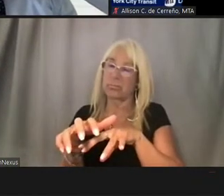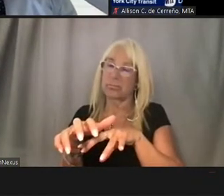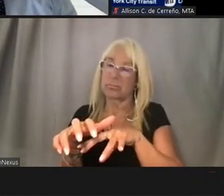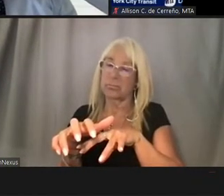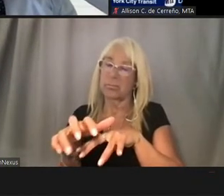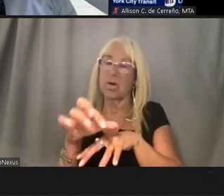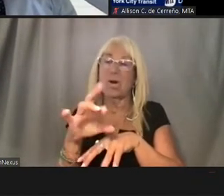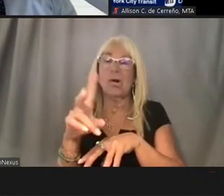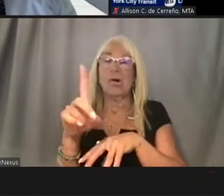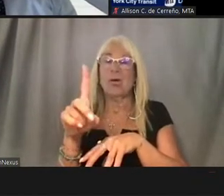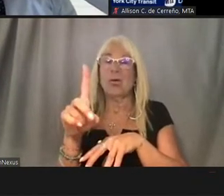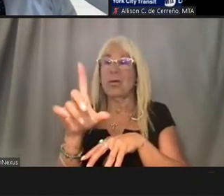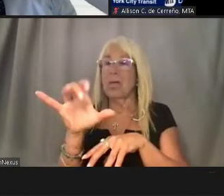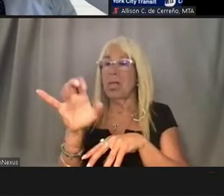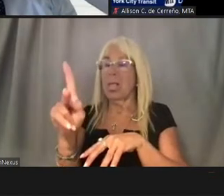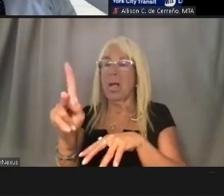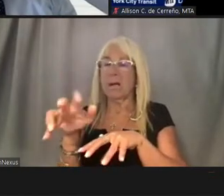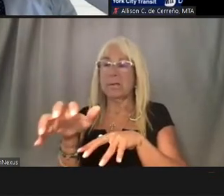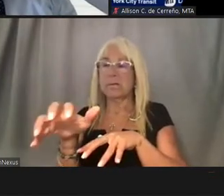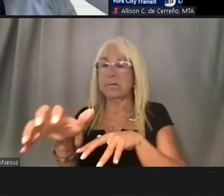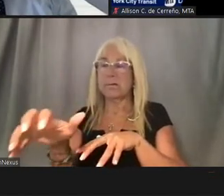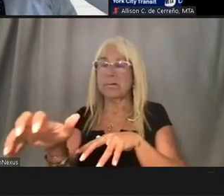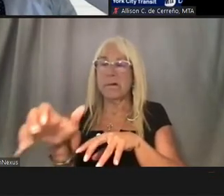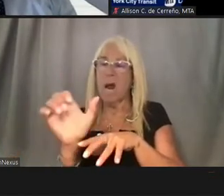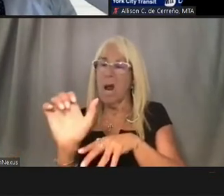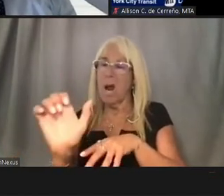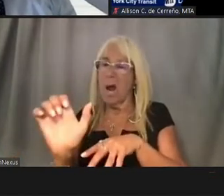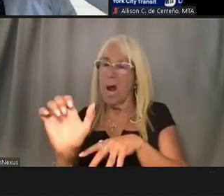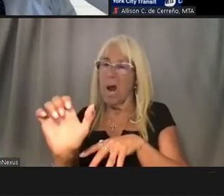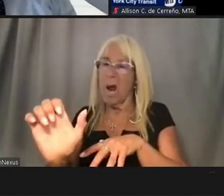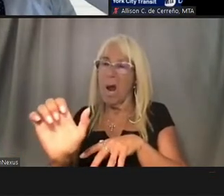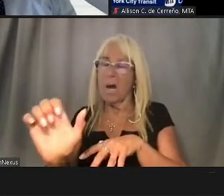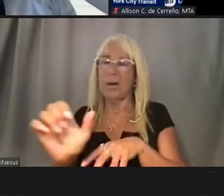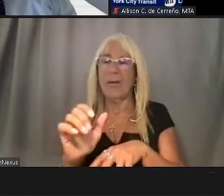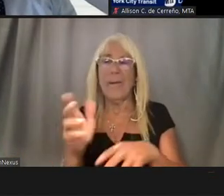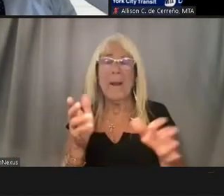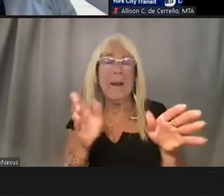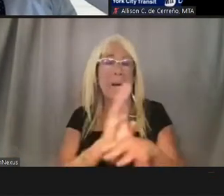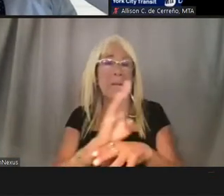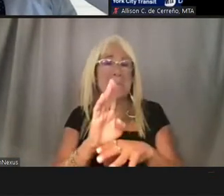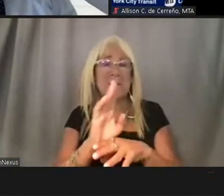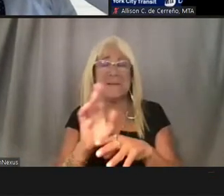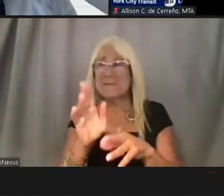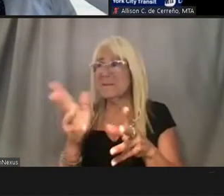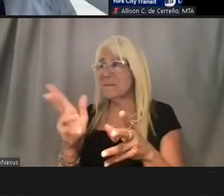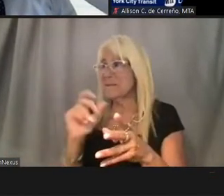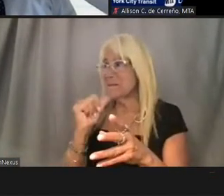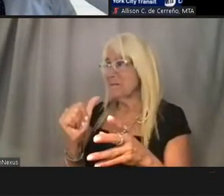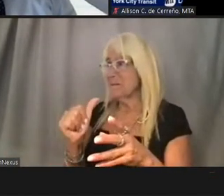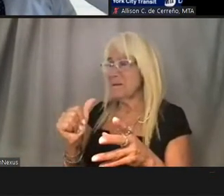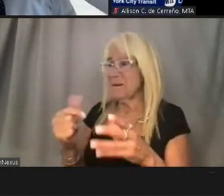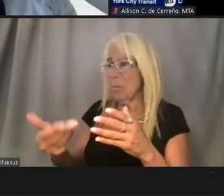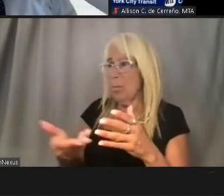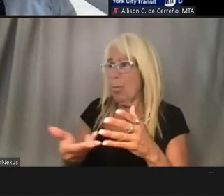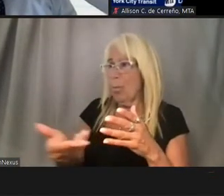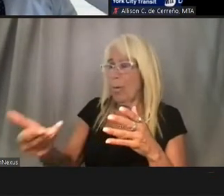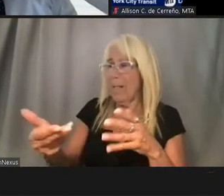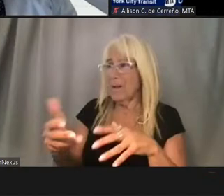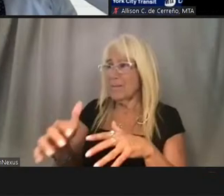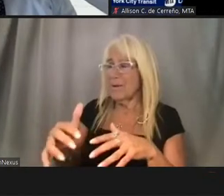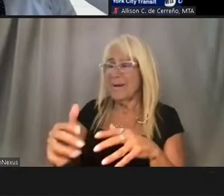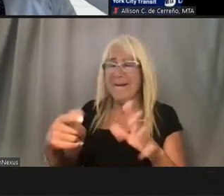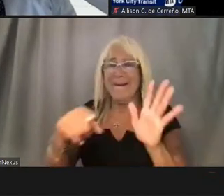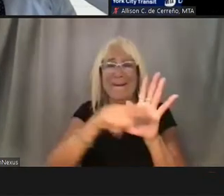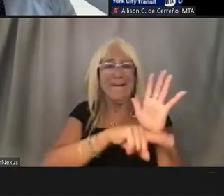NLC hair businesses instead of welcoming traffic are negatively affected as